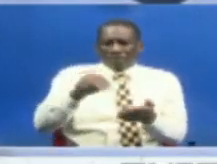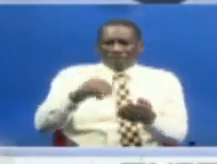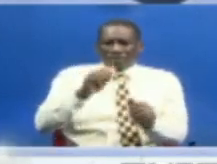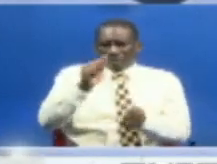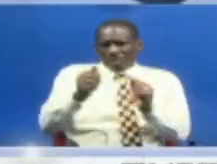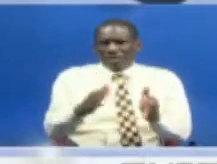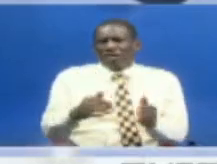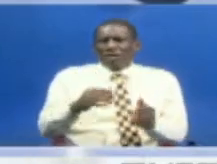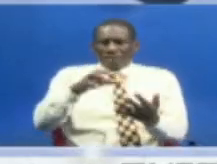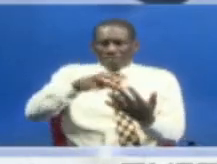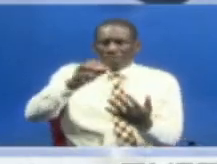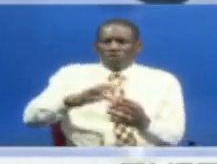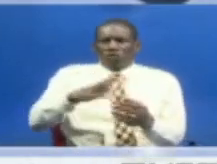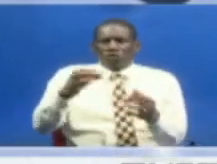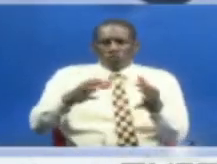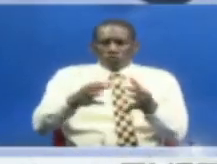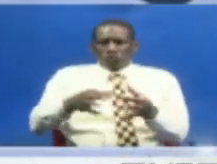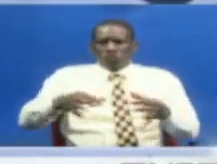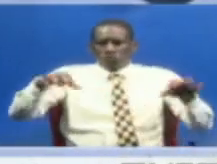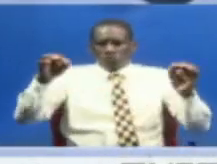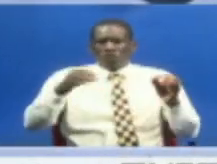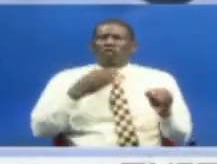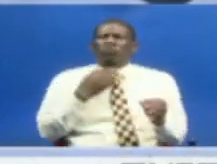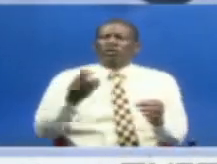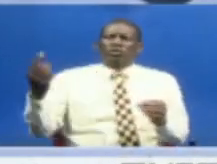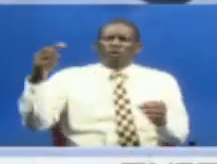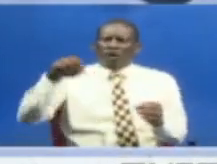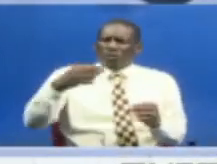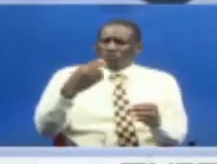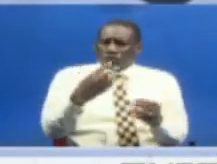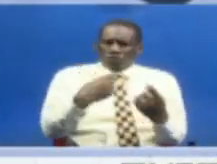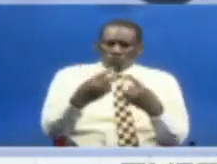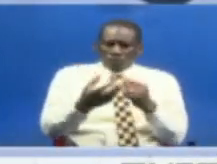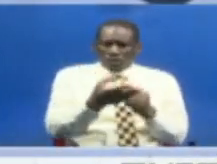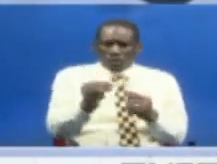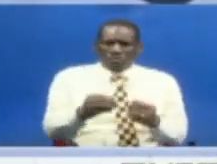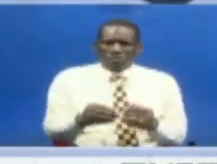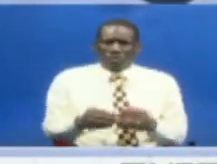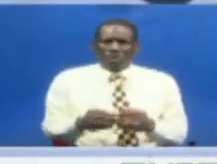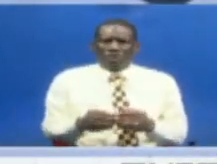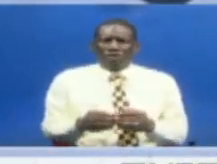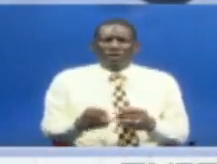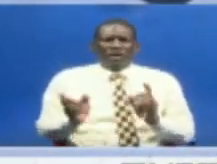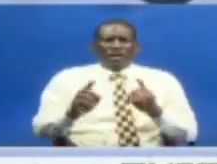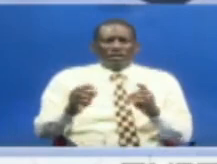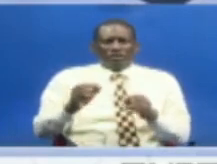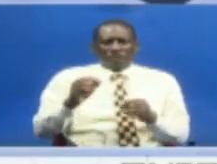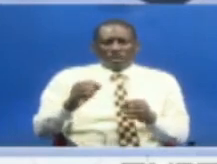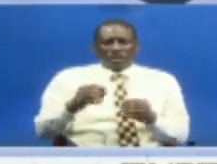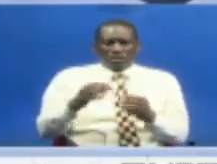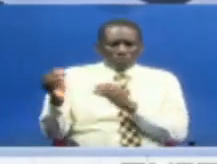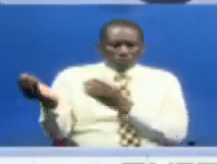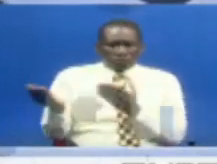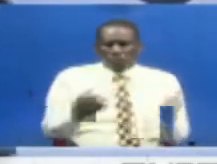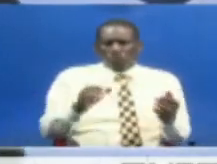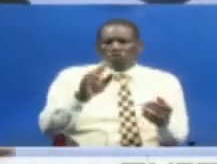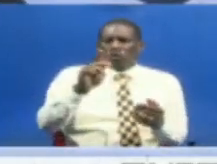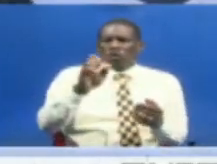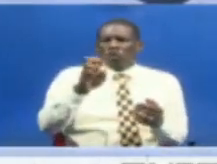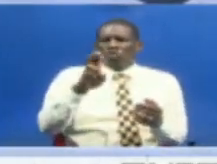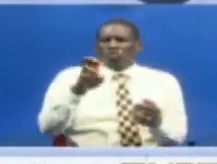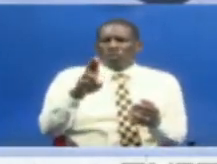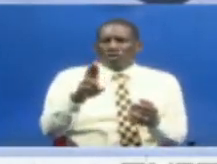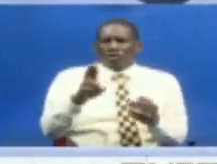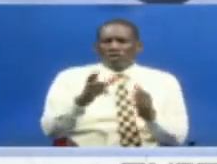Tokyo because he would like to come and talk to them. So I brought Emmanuel Korea and